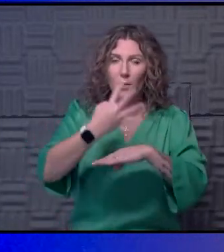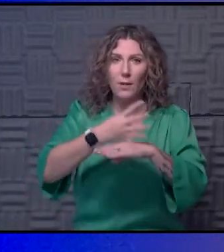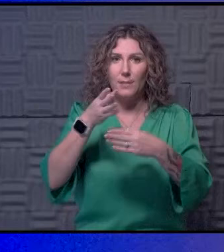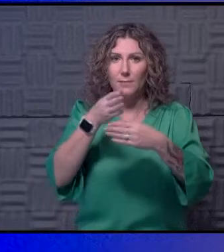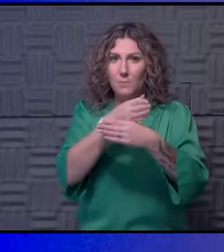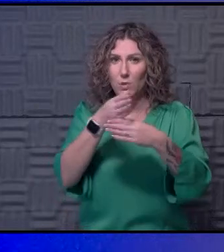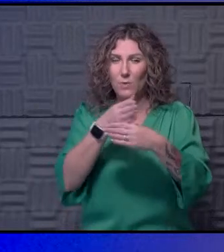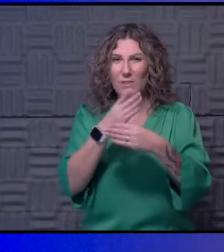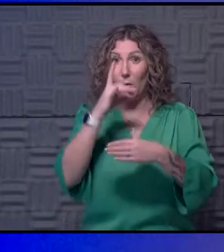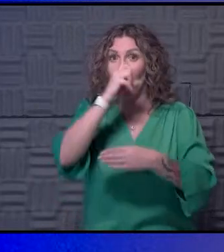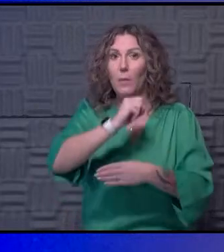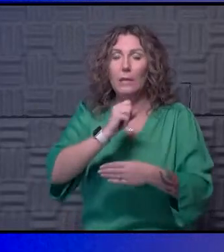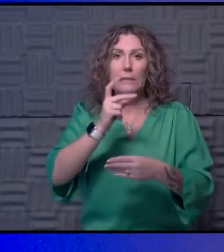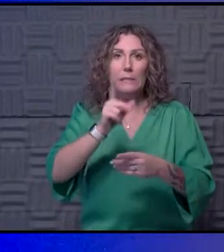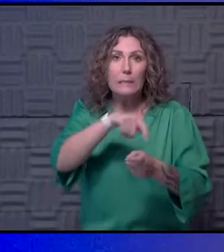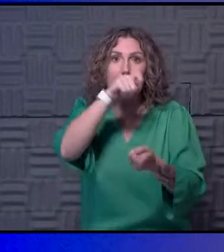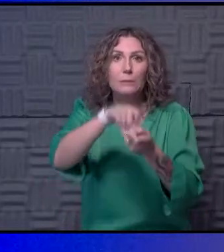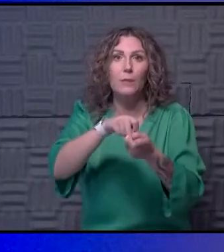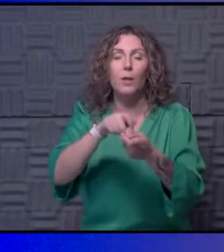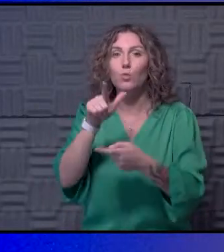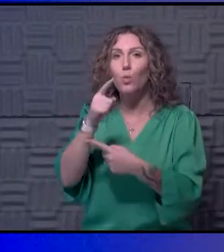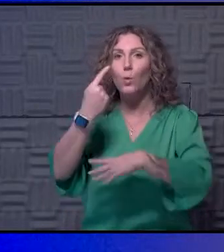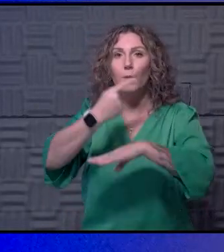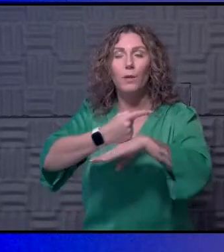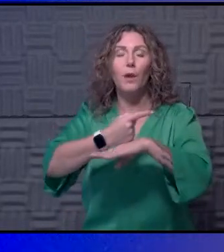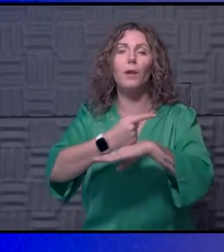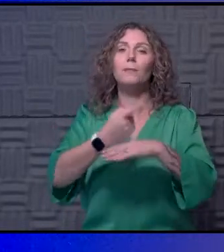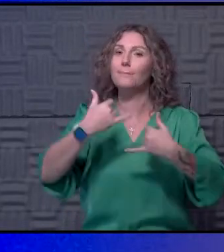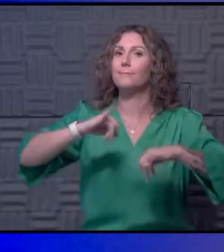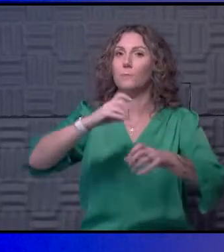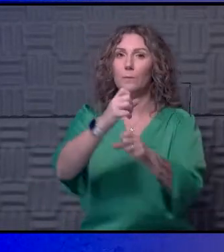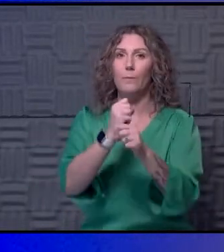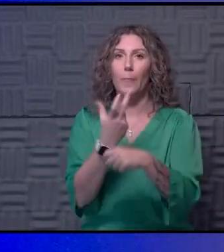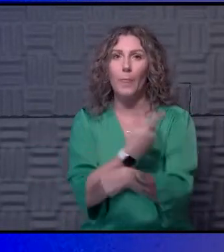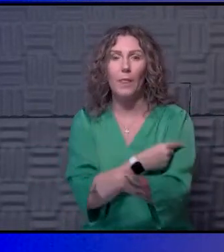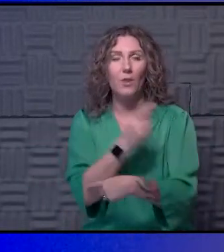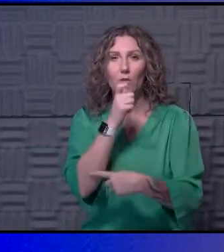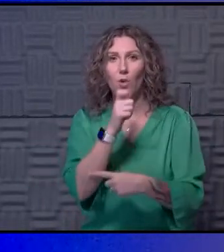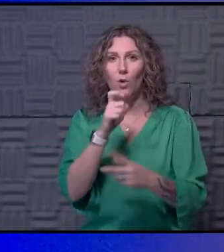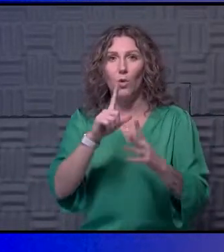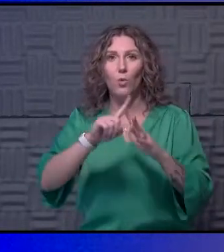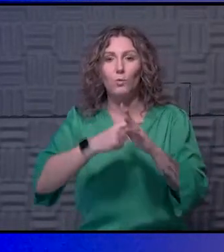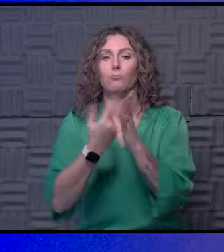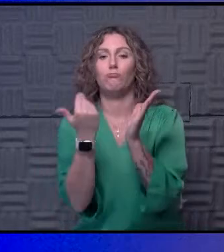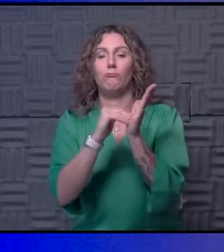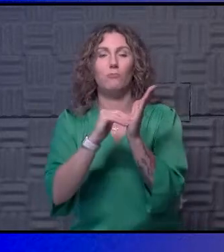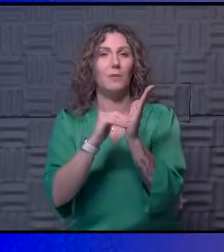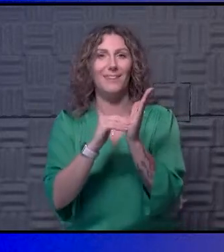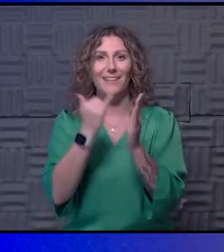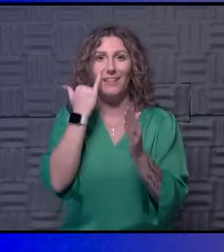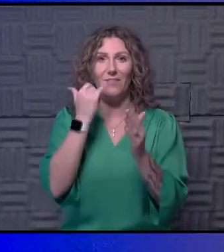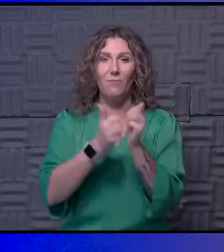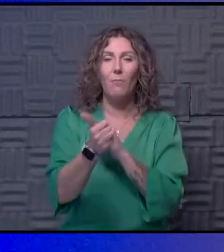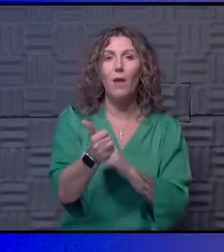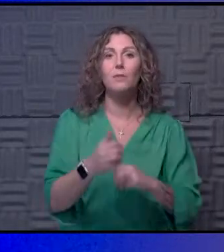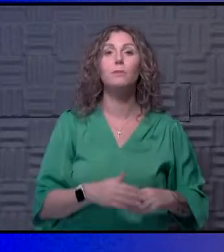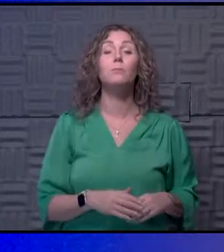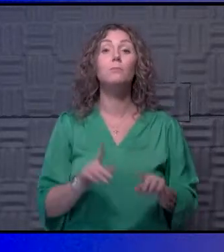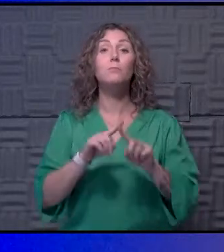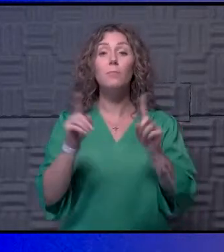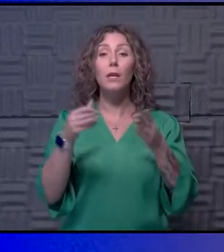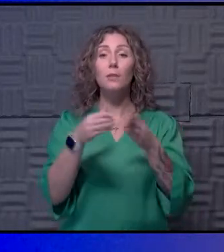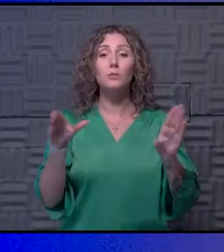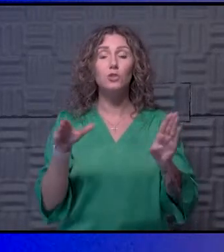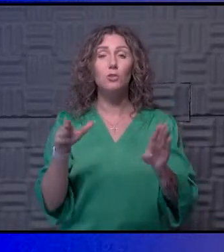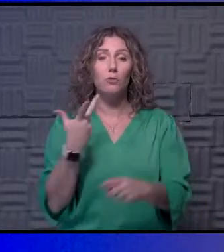between there. So if you miss it on that 21 days, that's okay. You can still get it. You do not restart if you go beyond that date. But in general,